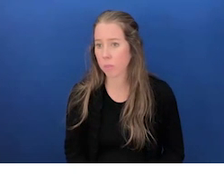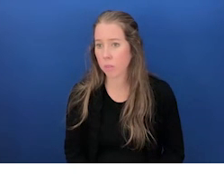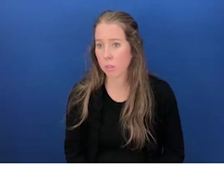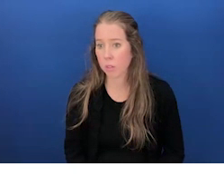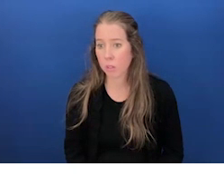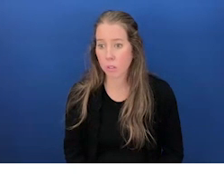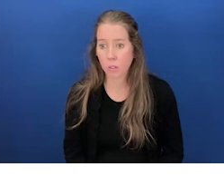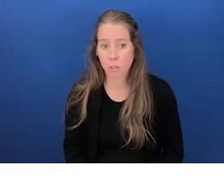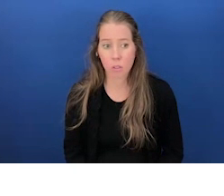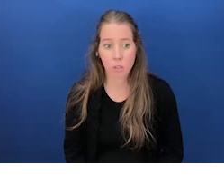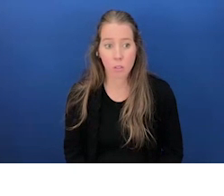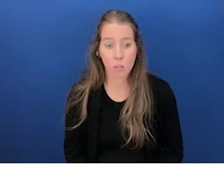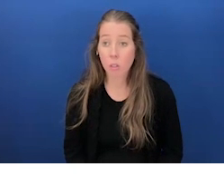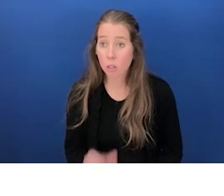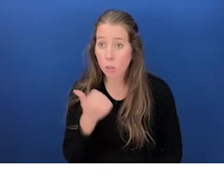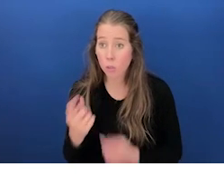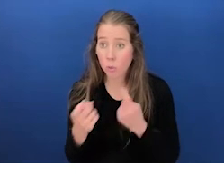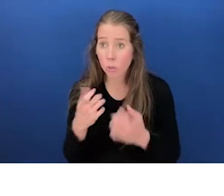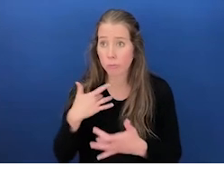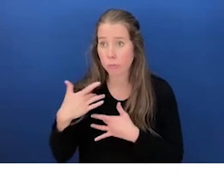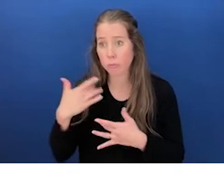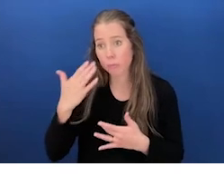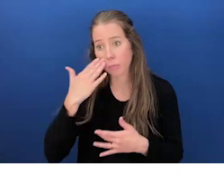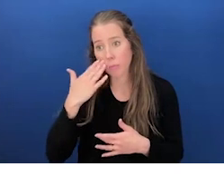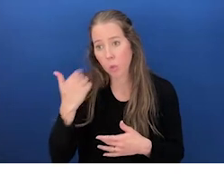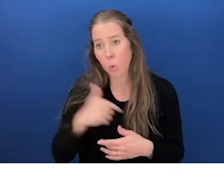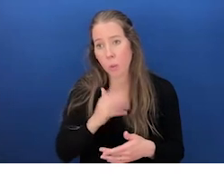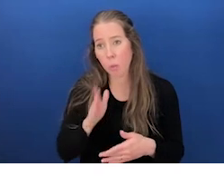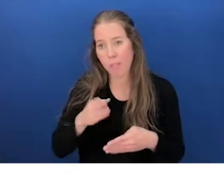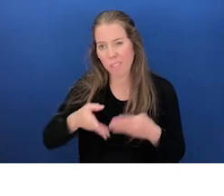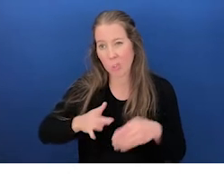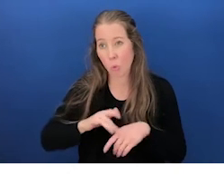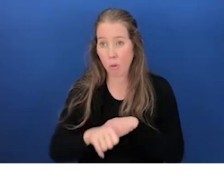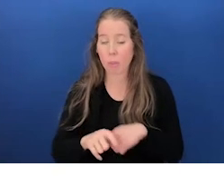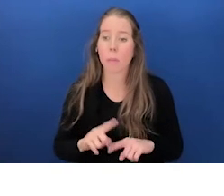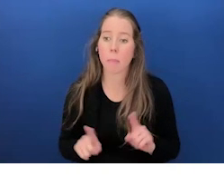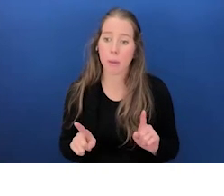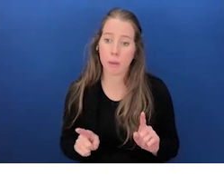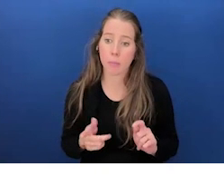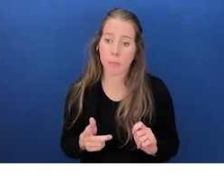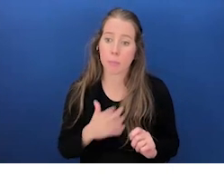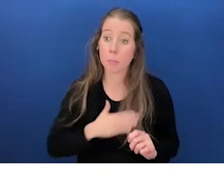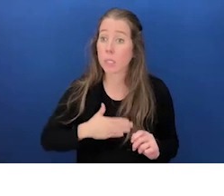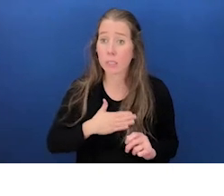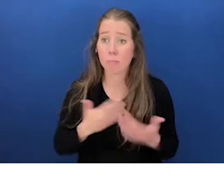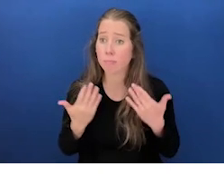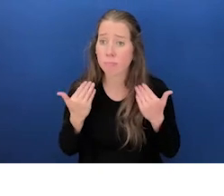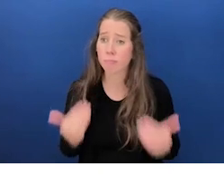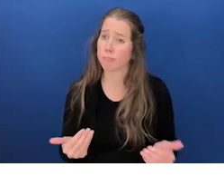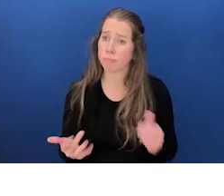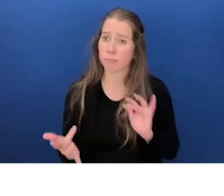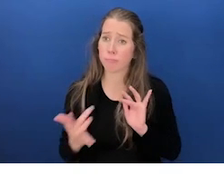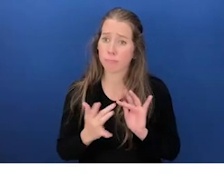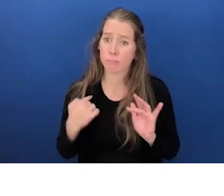Any other questions or concerns? I know we are going to finish a little early, but please feel free to reach out